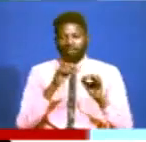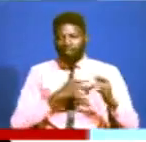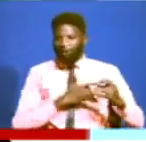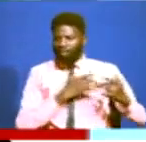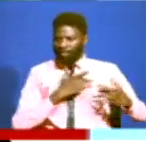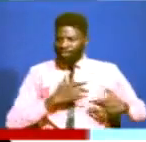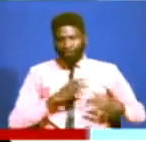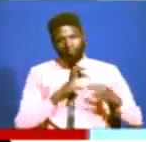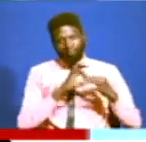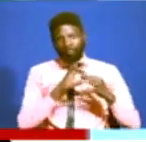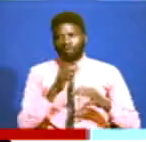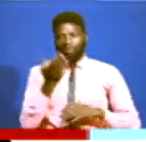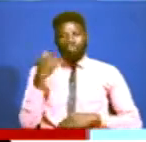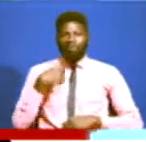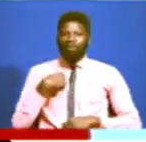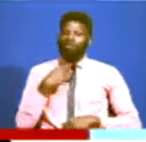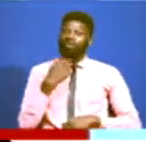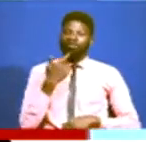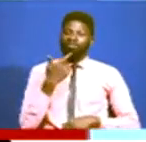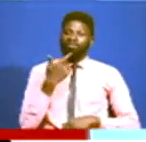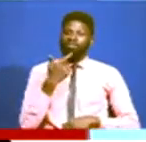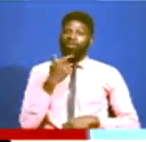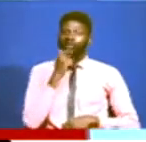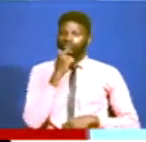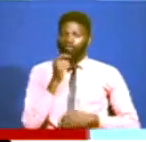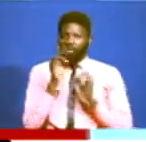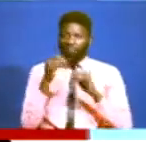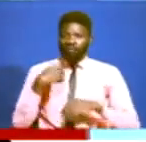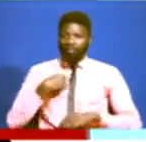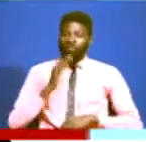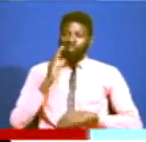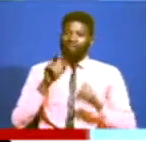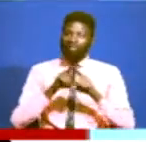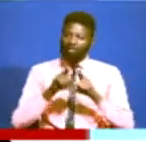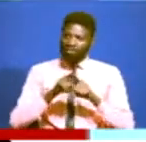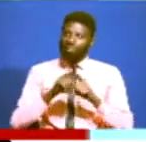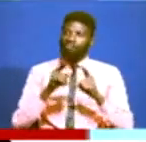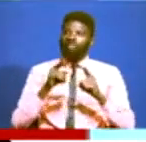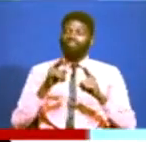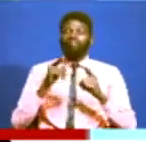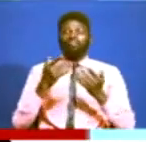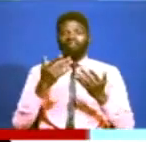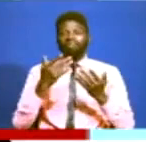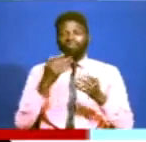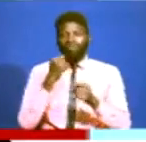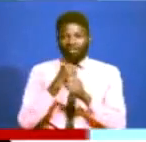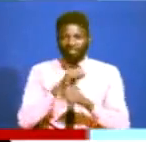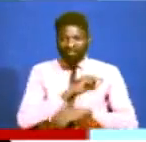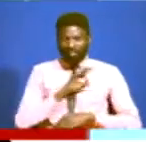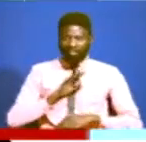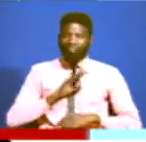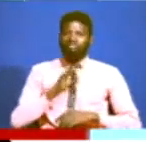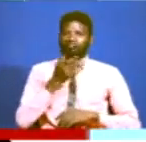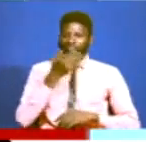become a proper officer, but now I am. And I used to wonder what that means, proper